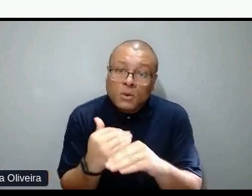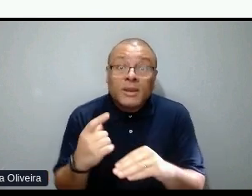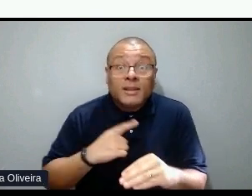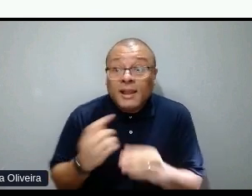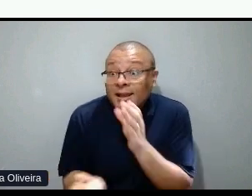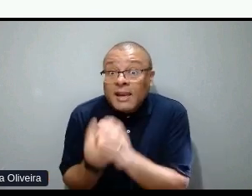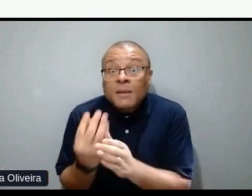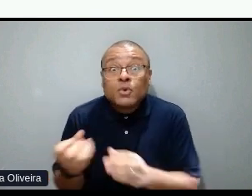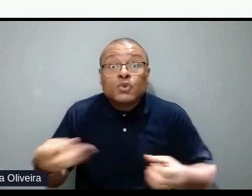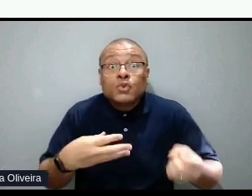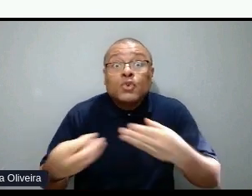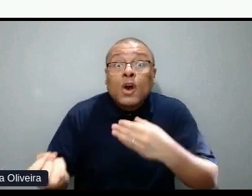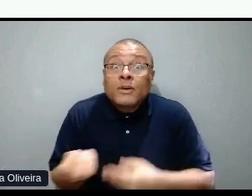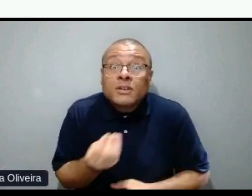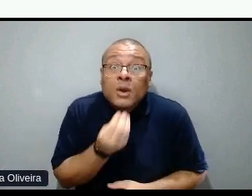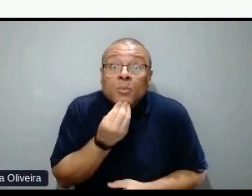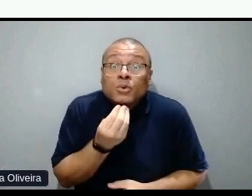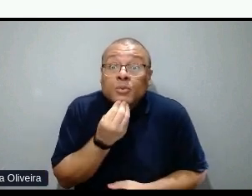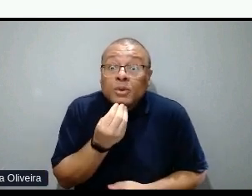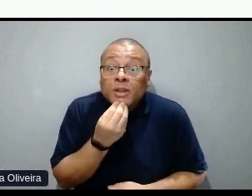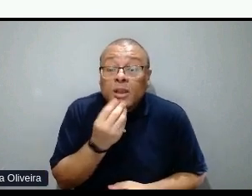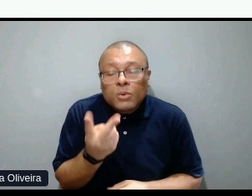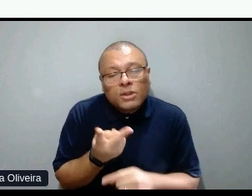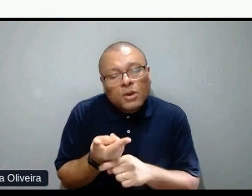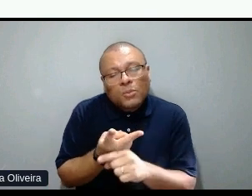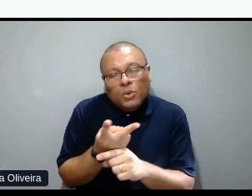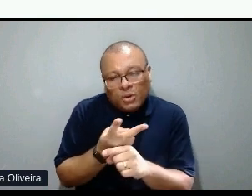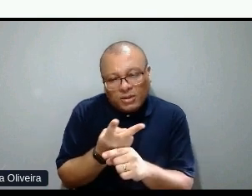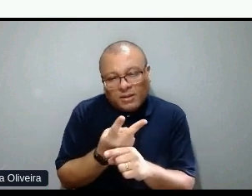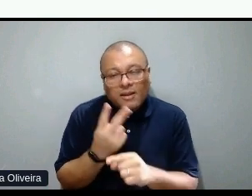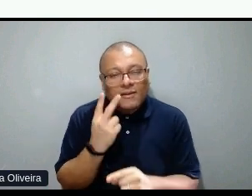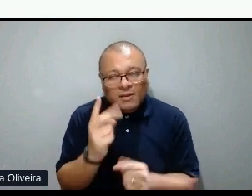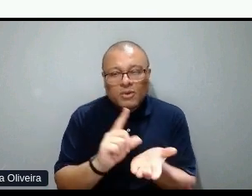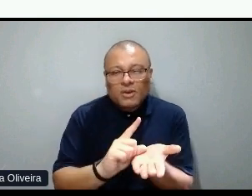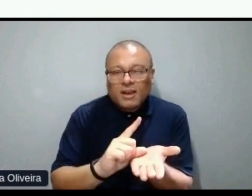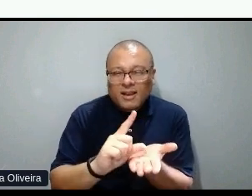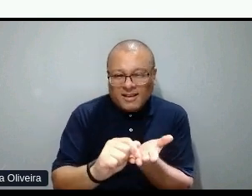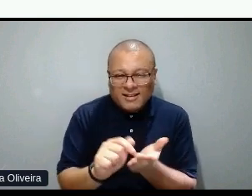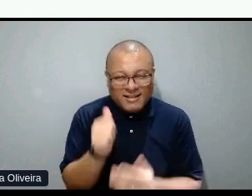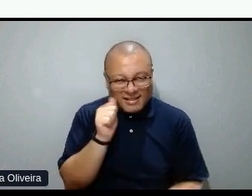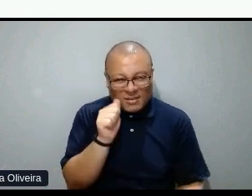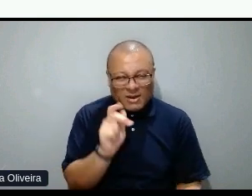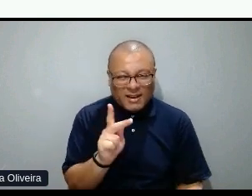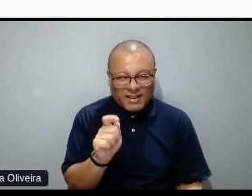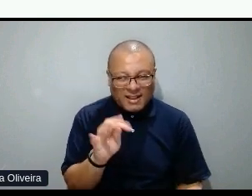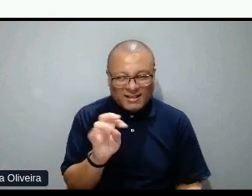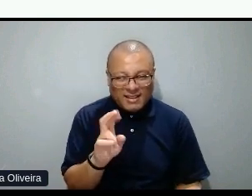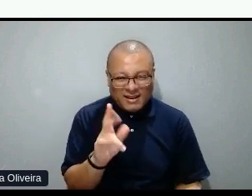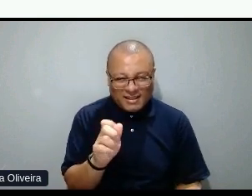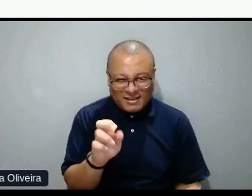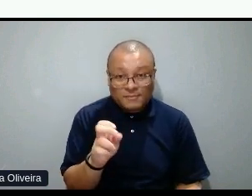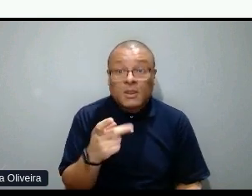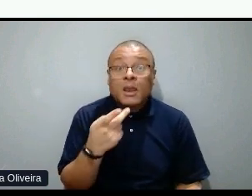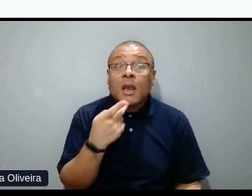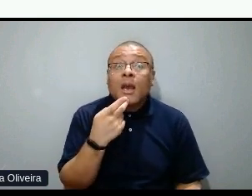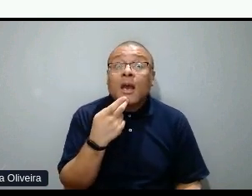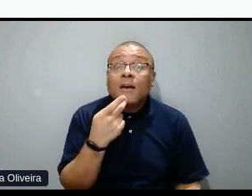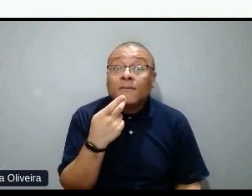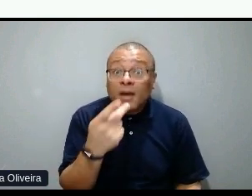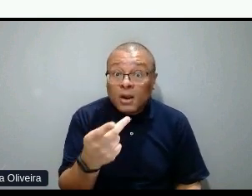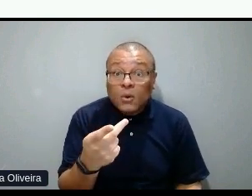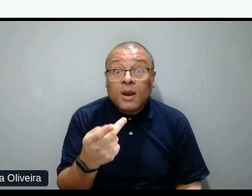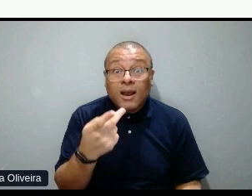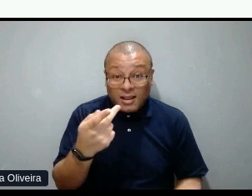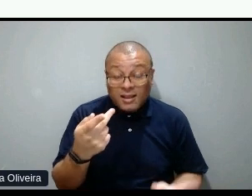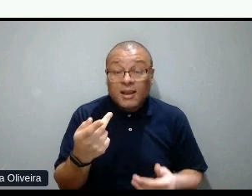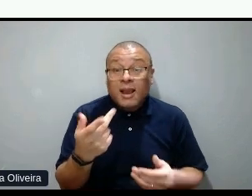possibilities. And while I was looking at this, I found this article from Catherine Phillips, who says that being around people who are different from